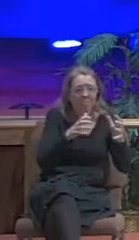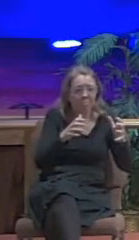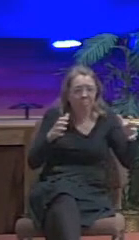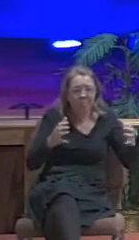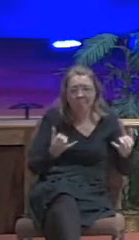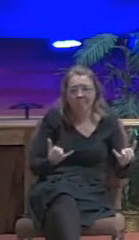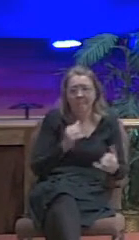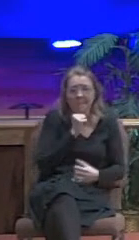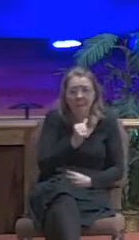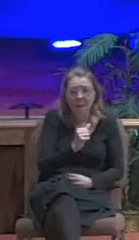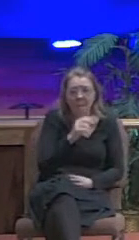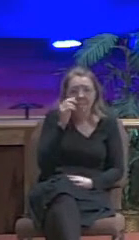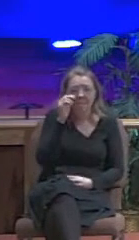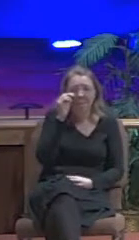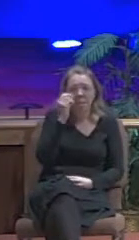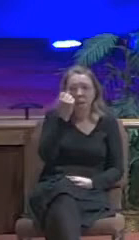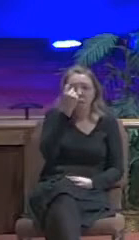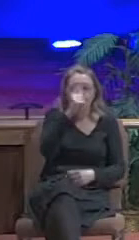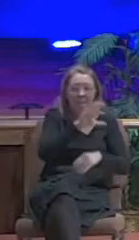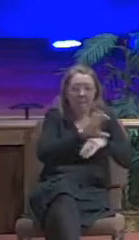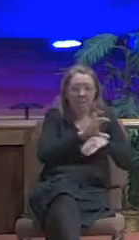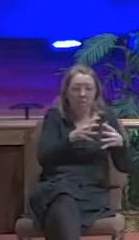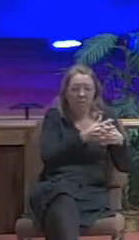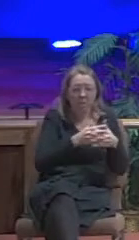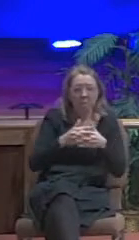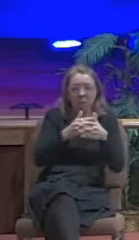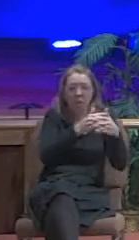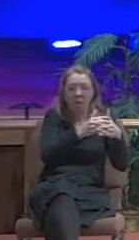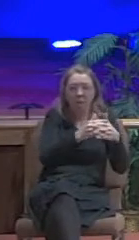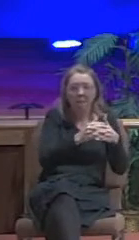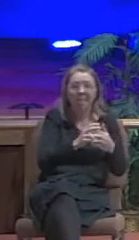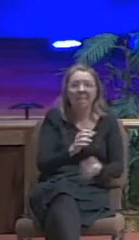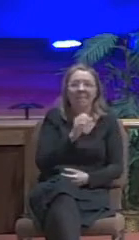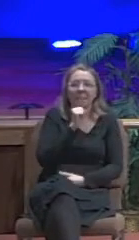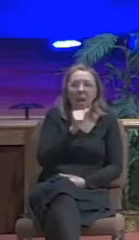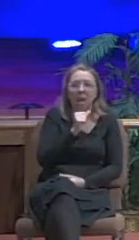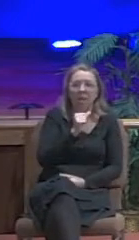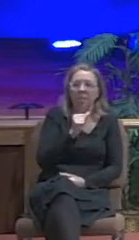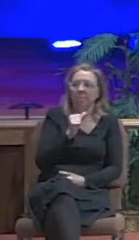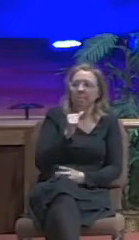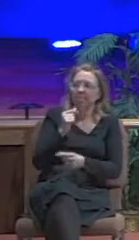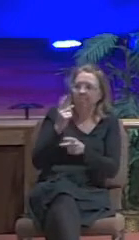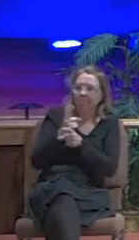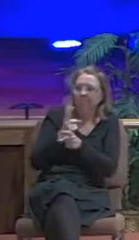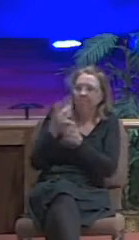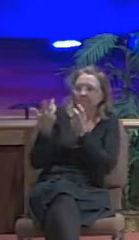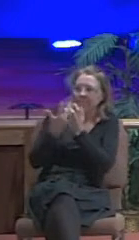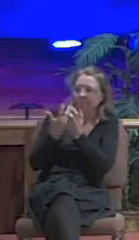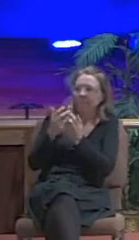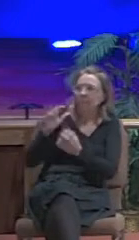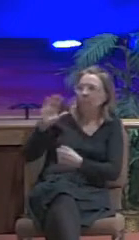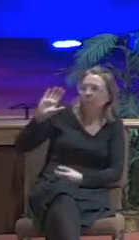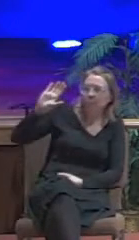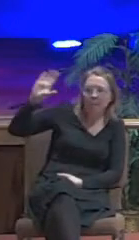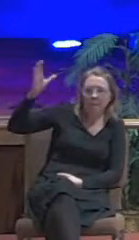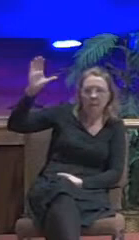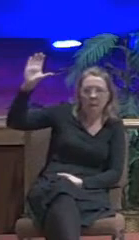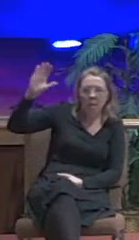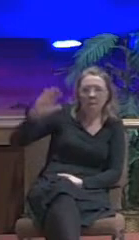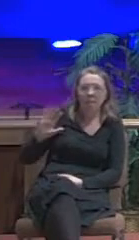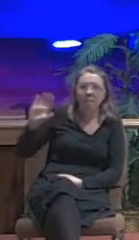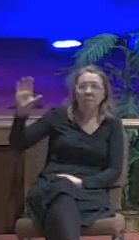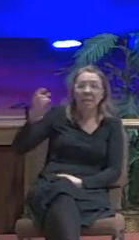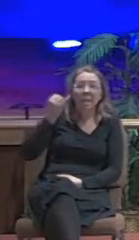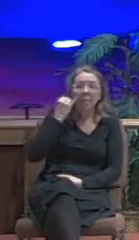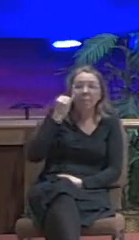of America is not in right covenant with God. And if we would just repent and say, God, I'm sorry. If we would just say, it is